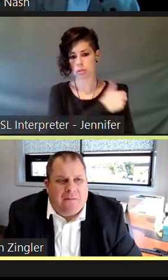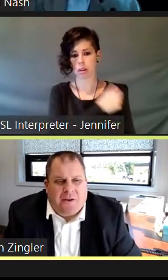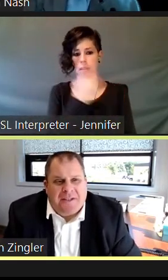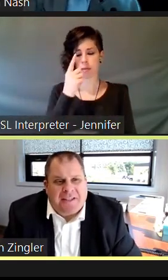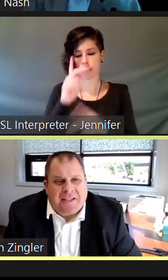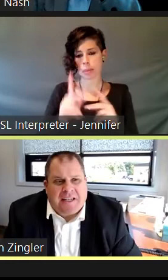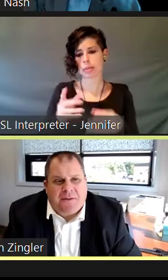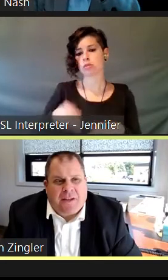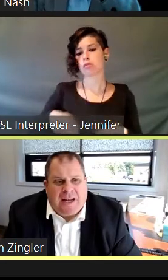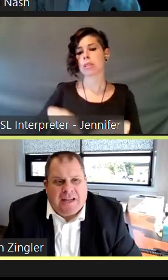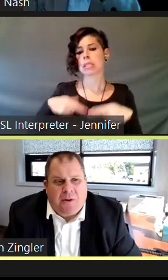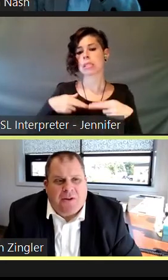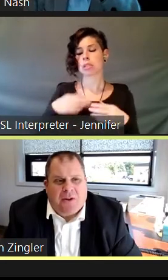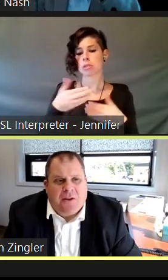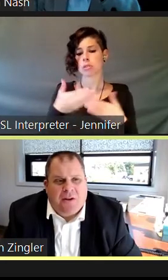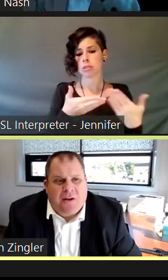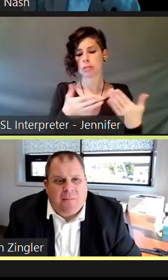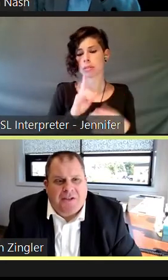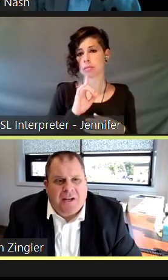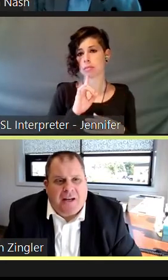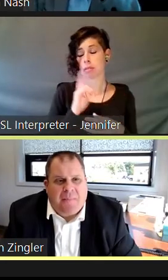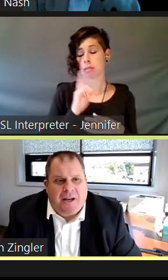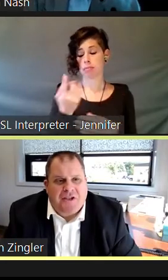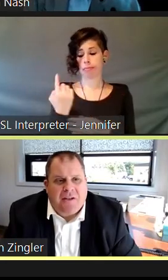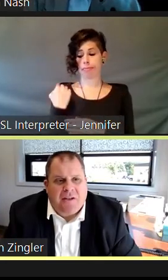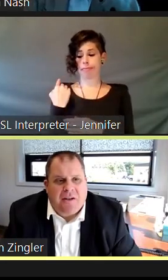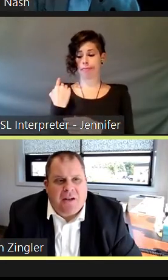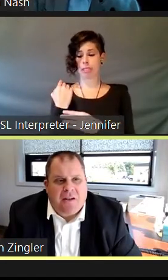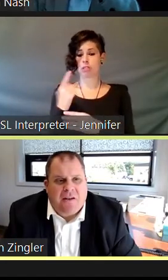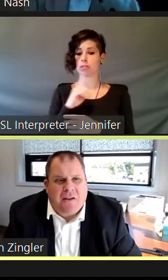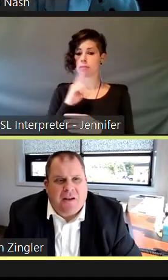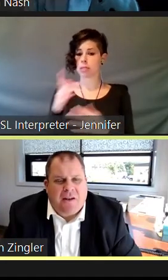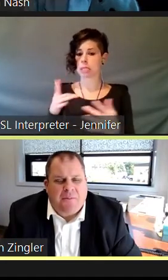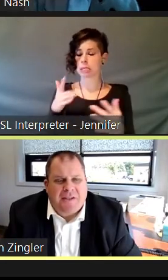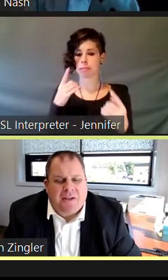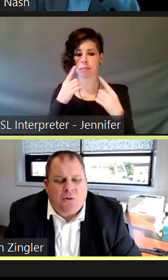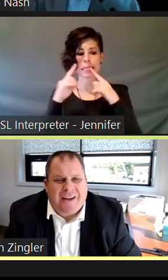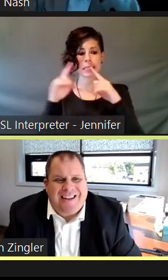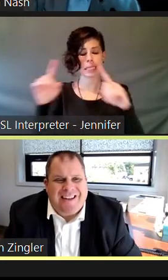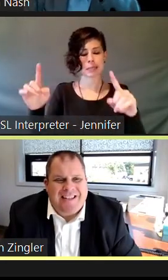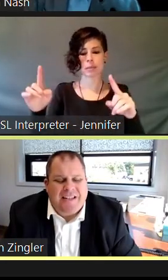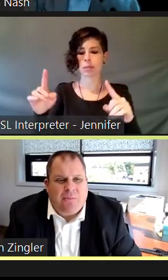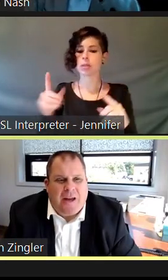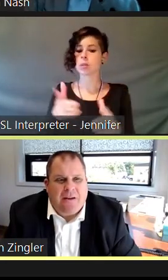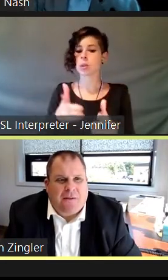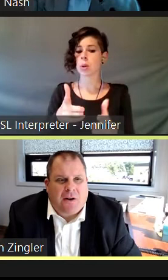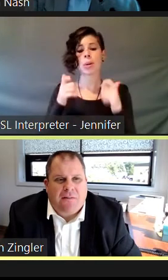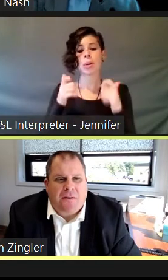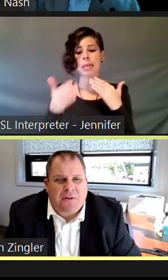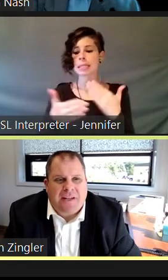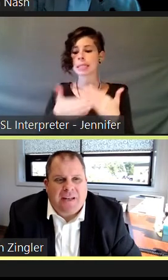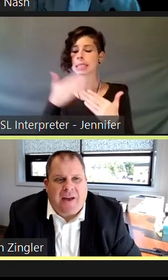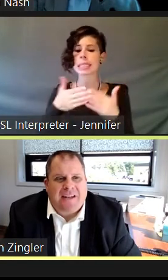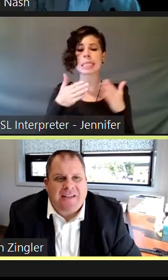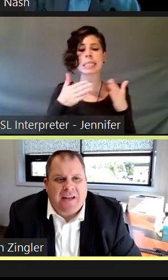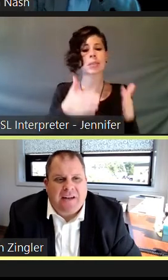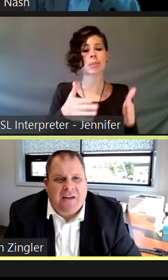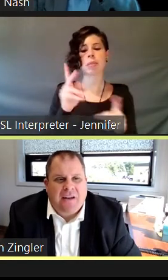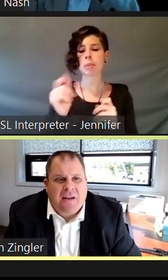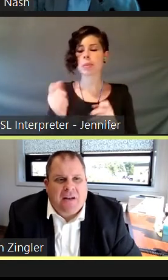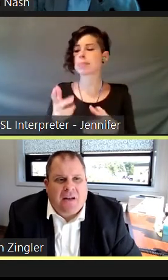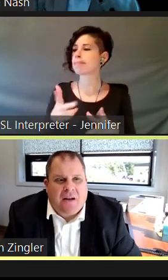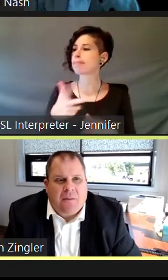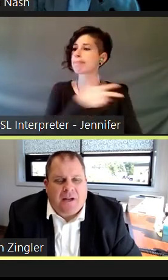we found very successful last winter, as John had mentioned, and it was a quick, easy way for our folks to get